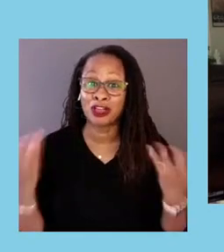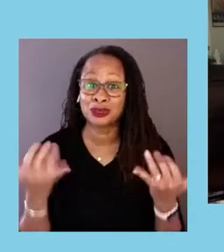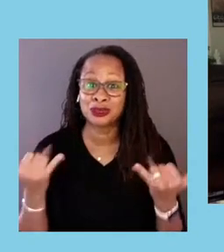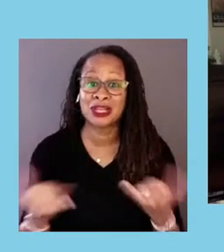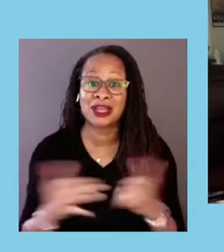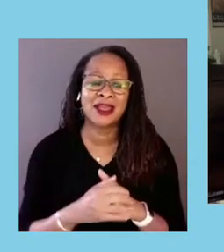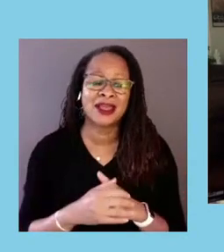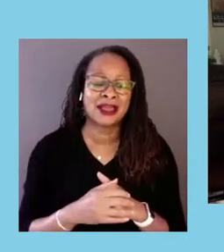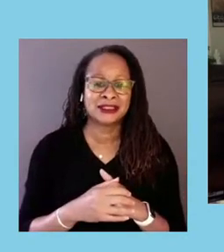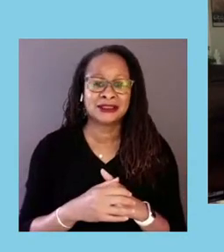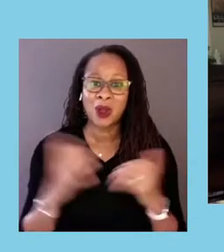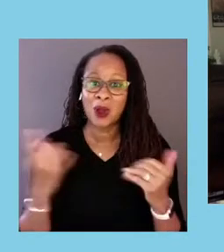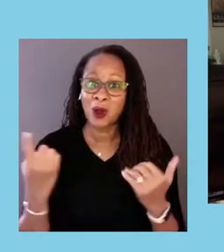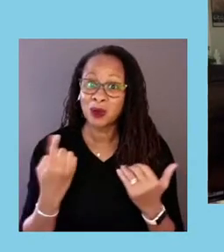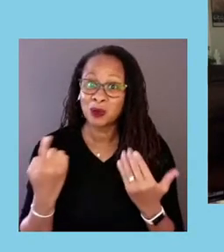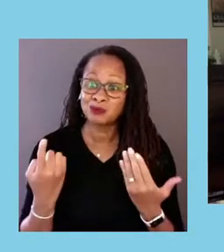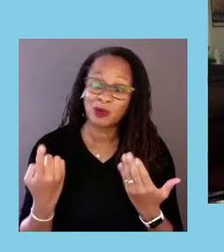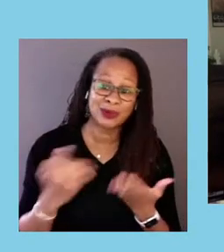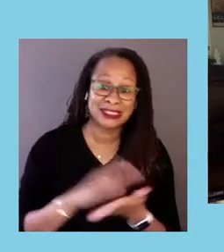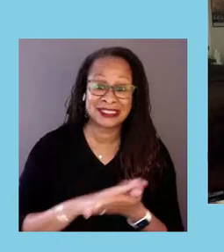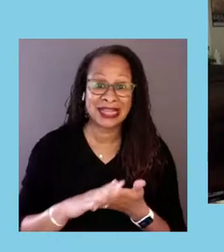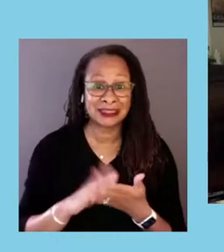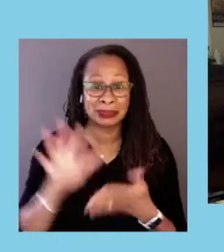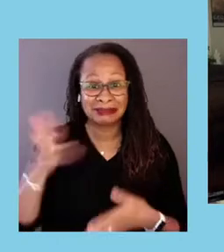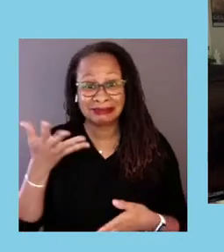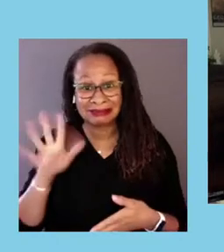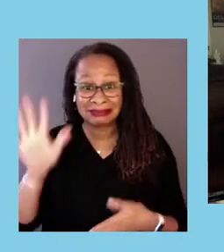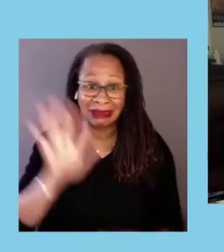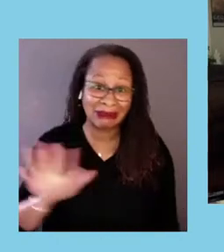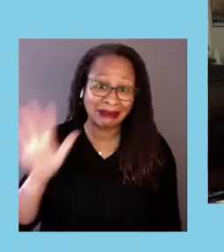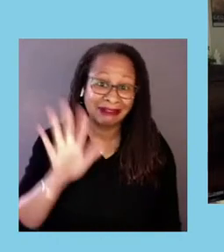somewhat in a room together, even if it's virtual.